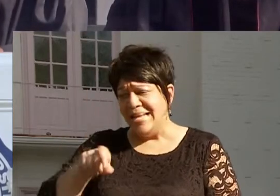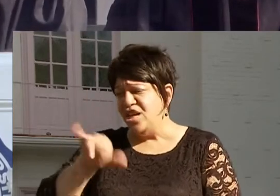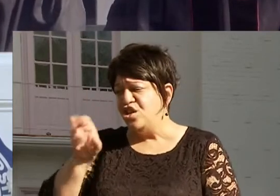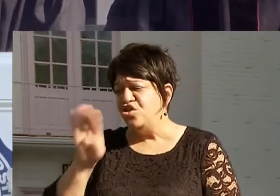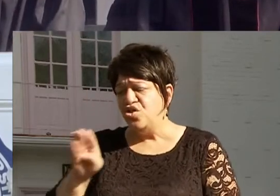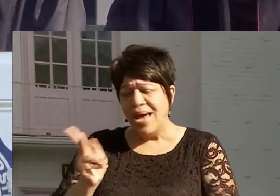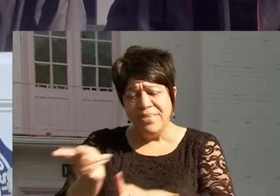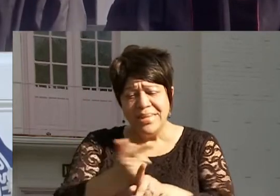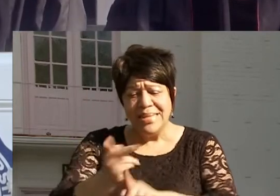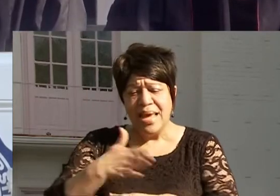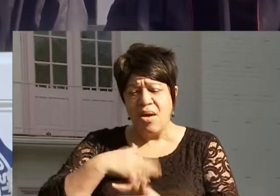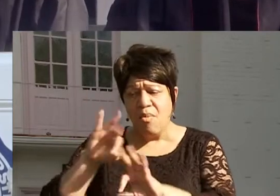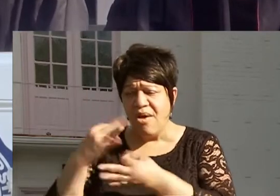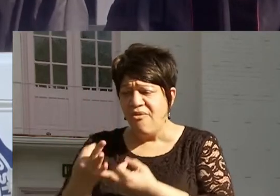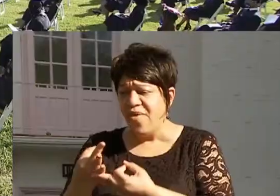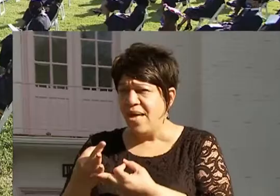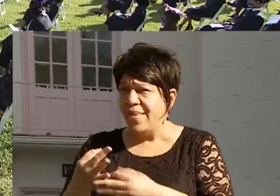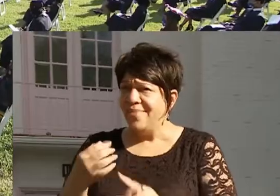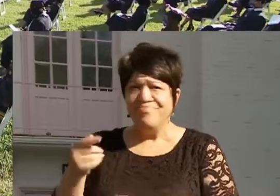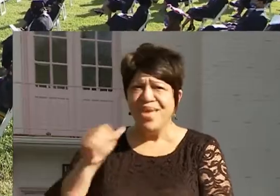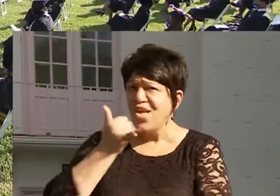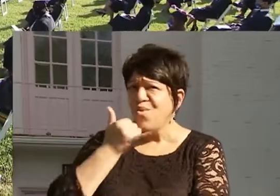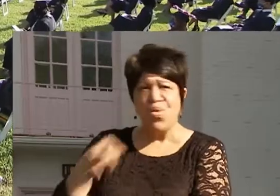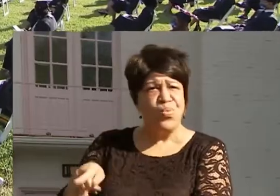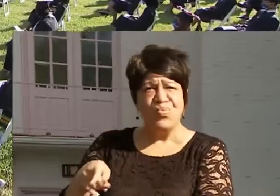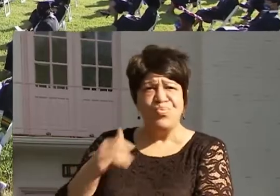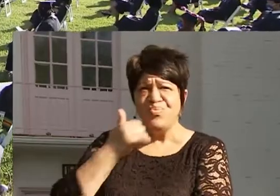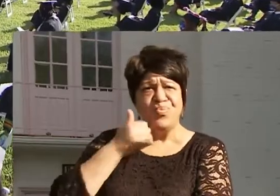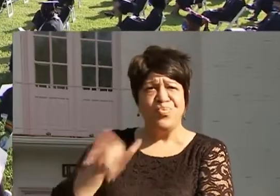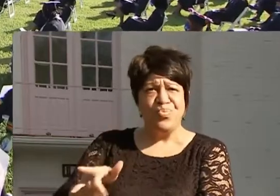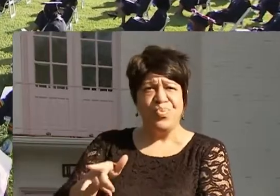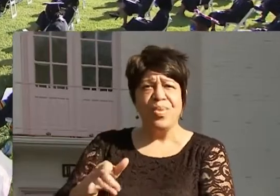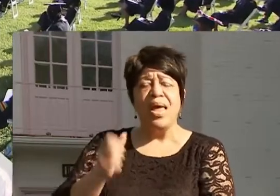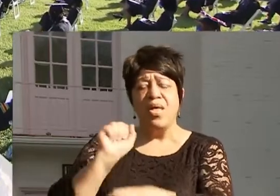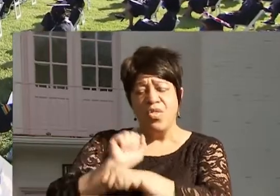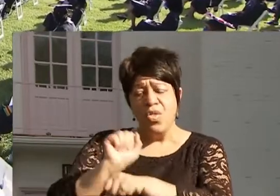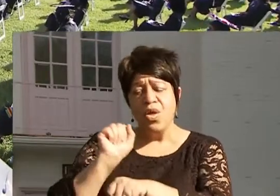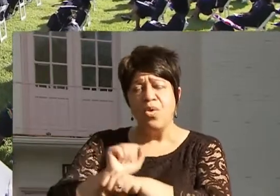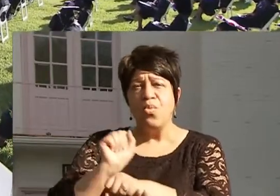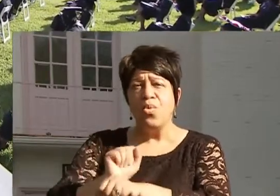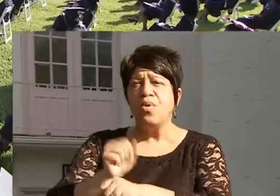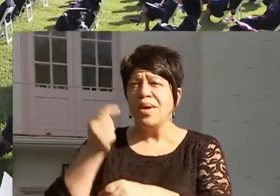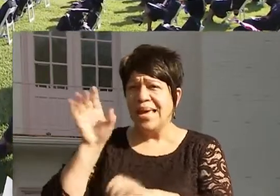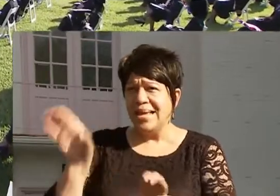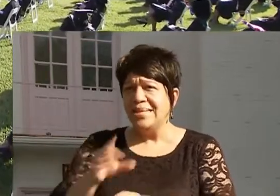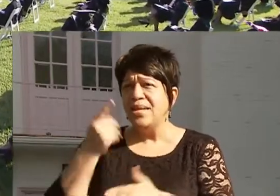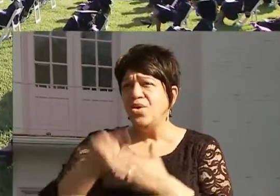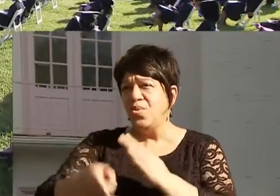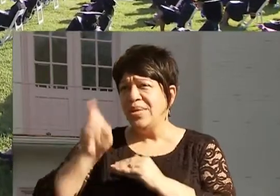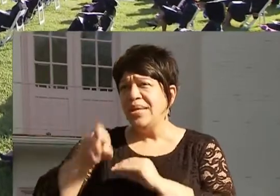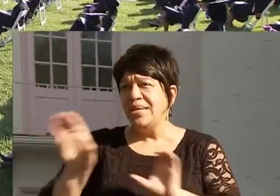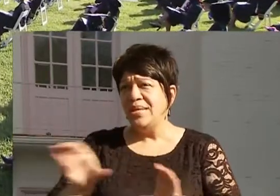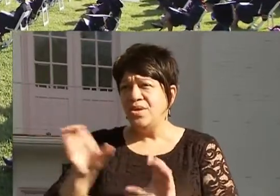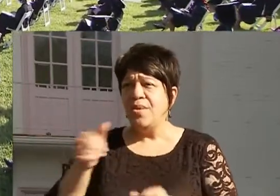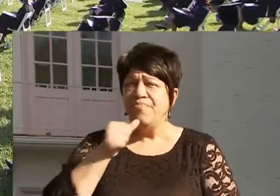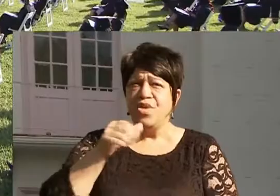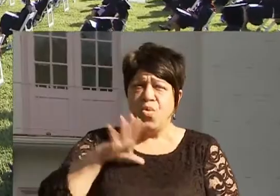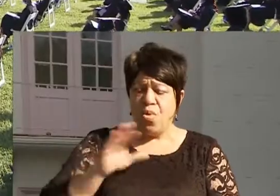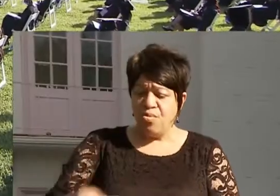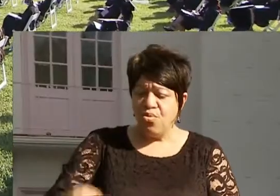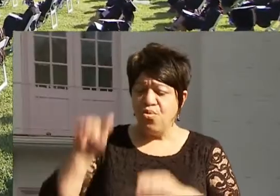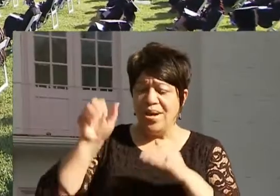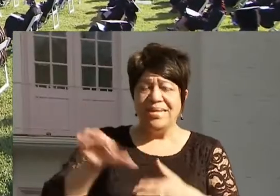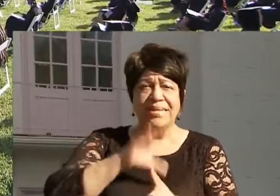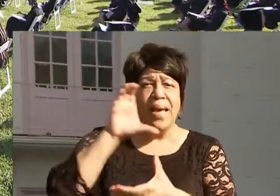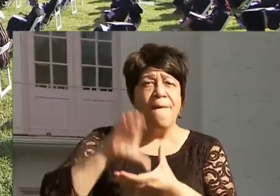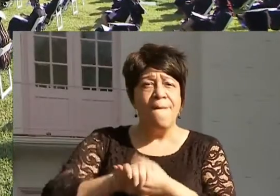care of my family, and they weren't wrong. They worked within the system. Women were raised to marry